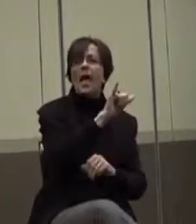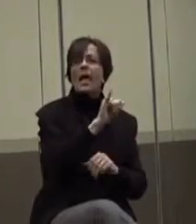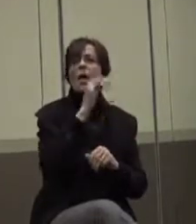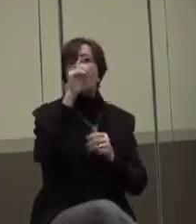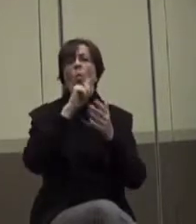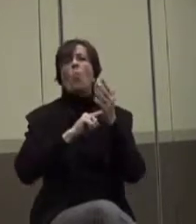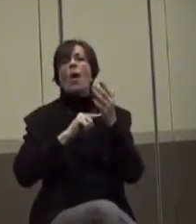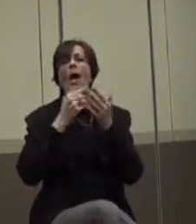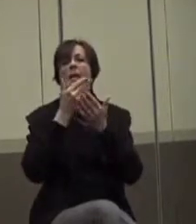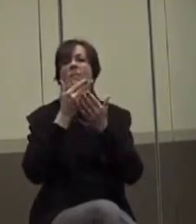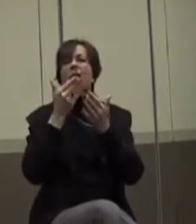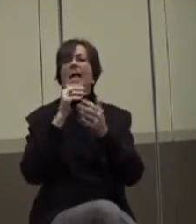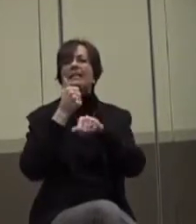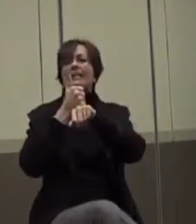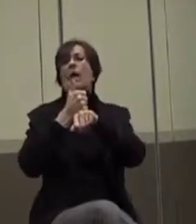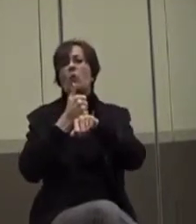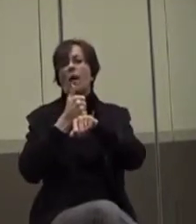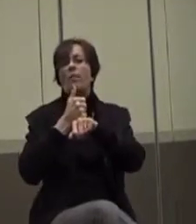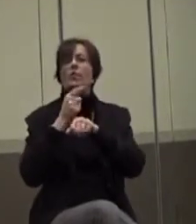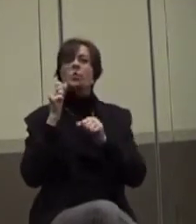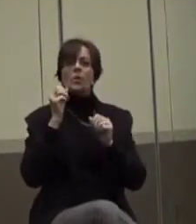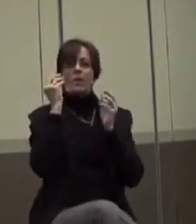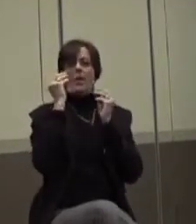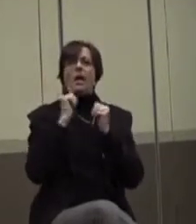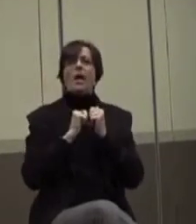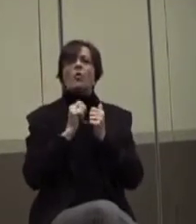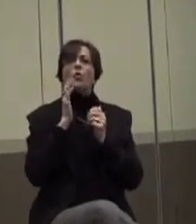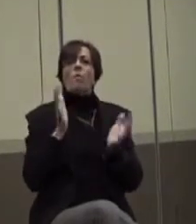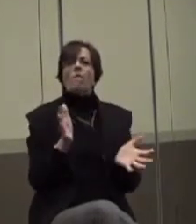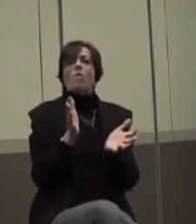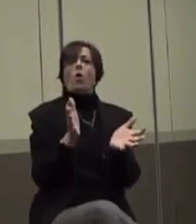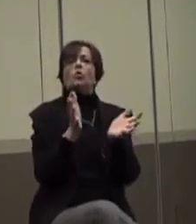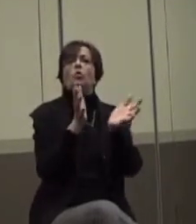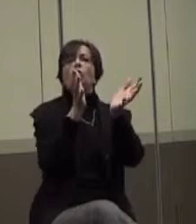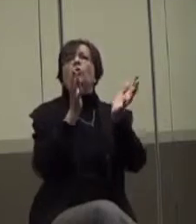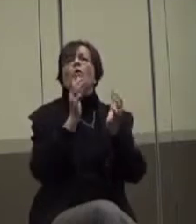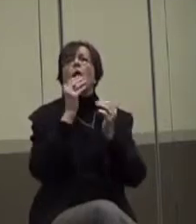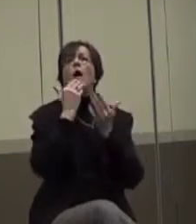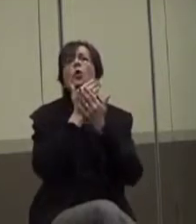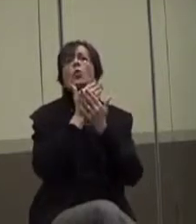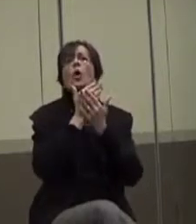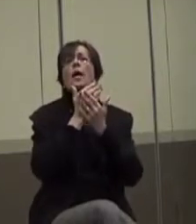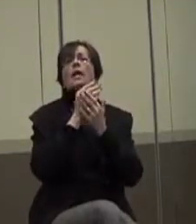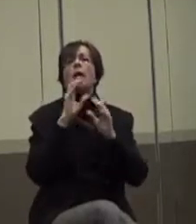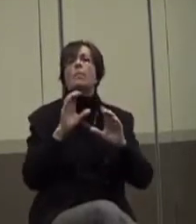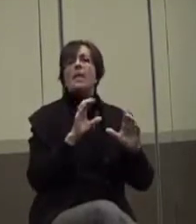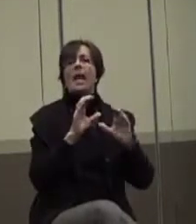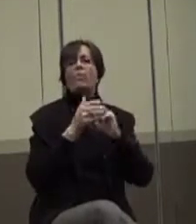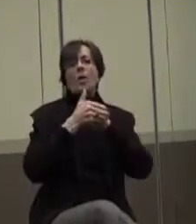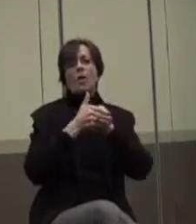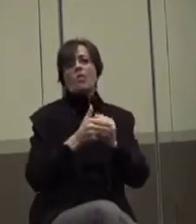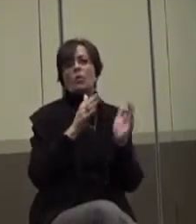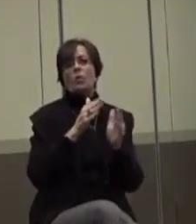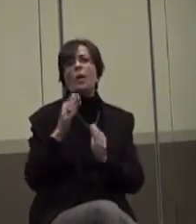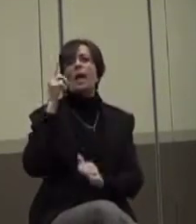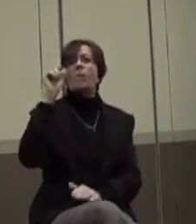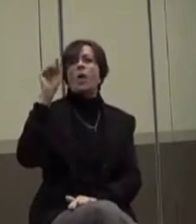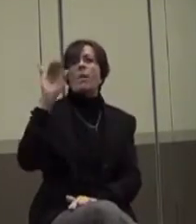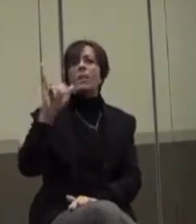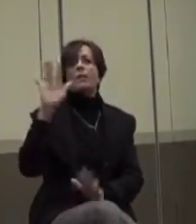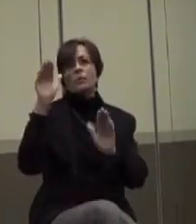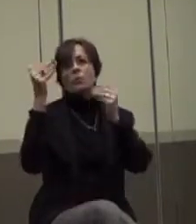kind of things set her up, so that you can begin to think about how are you going to foster or build a good behavior intervention plan for Amy. Okay?